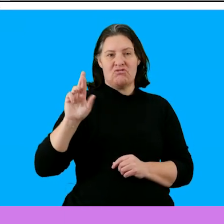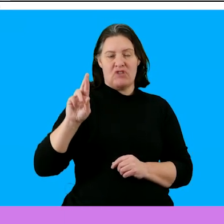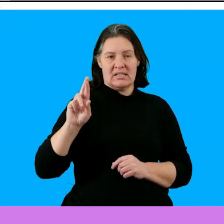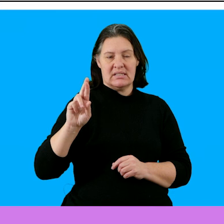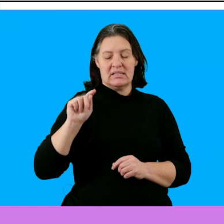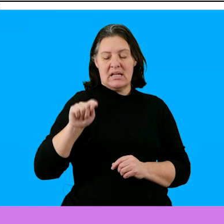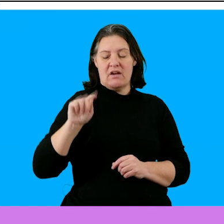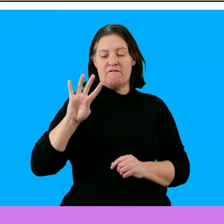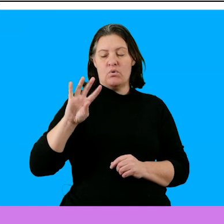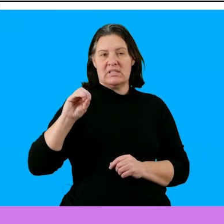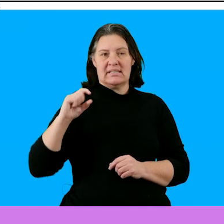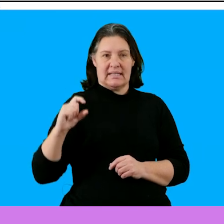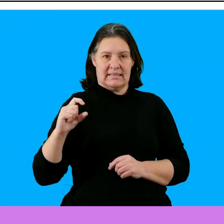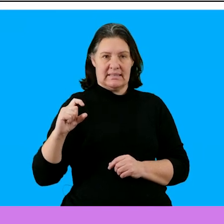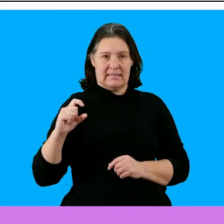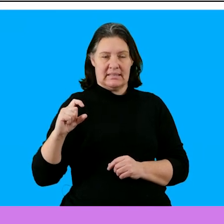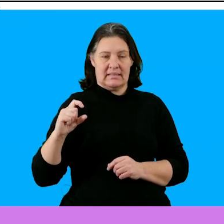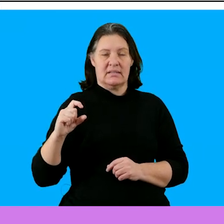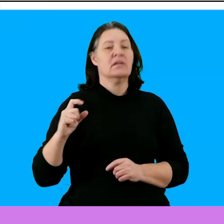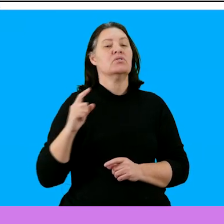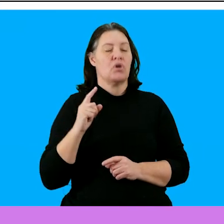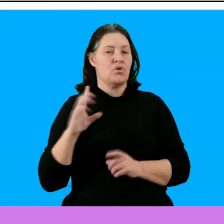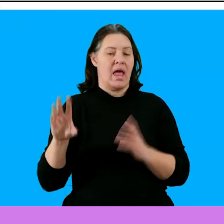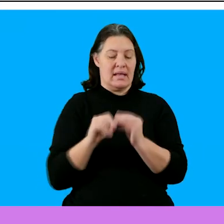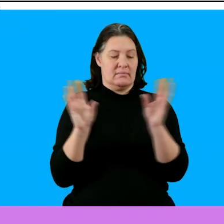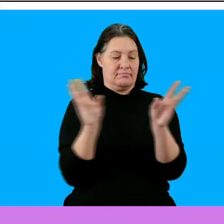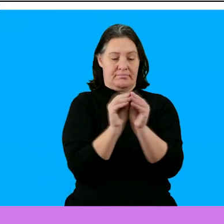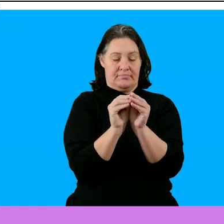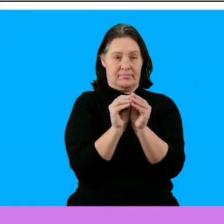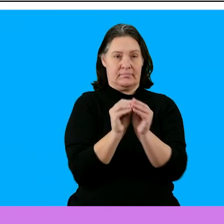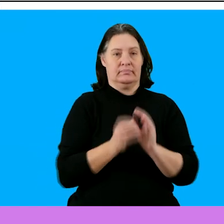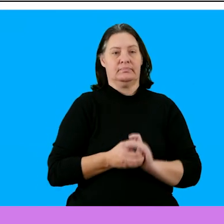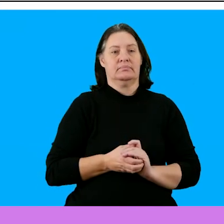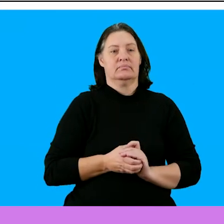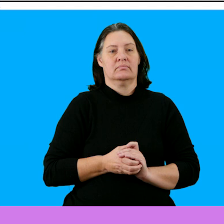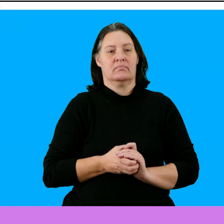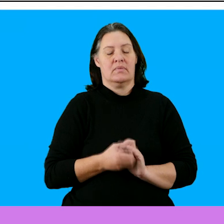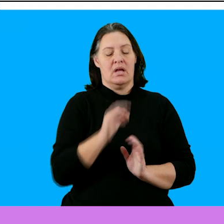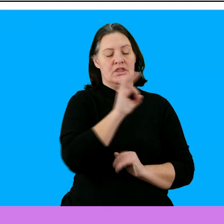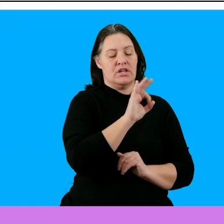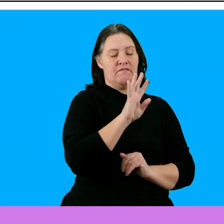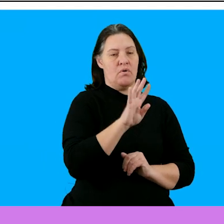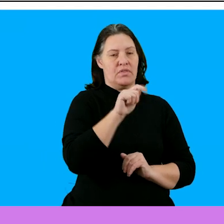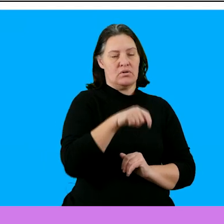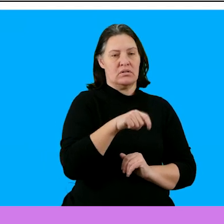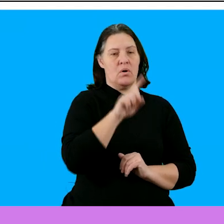5,379 rand and 40 cents. All right, now I have to add the two amounts together. So